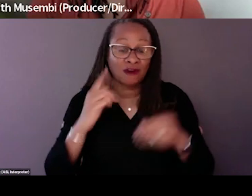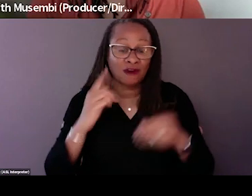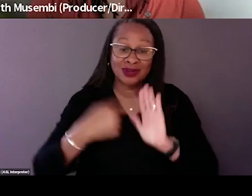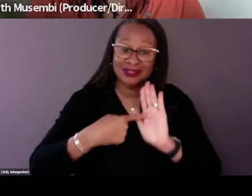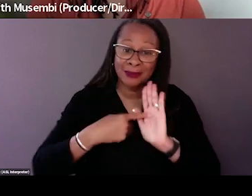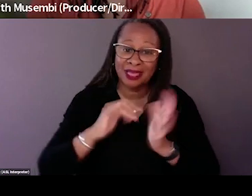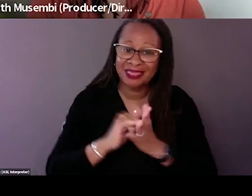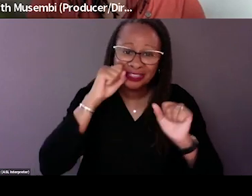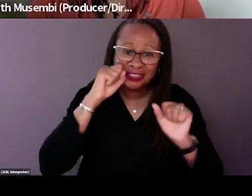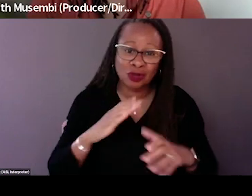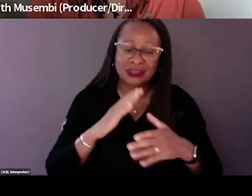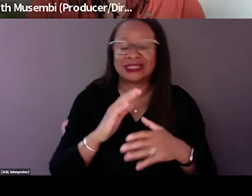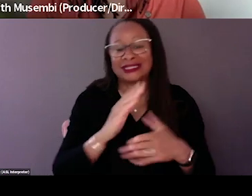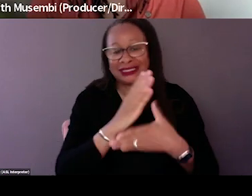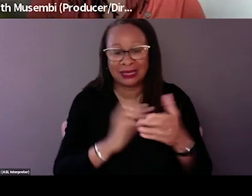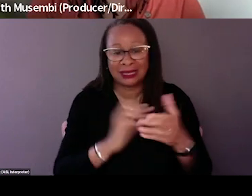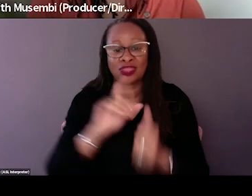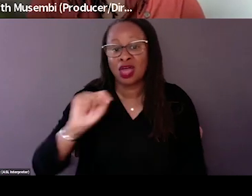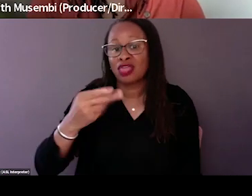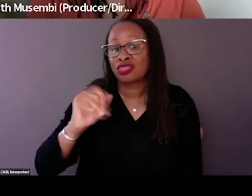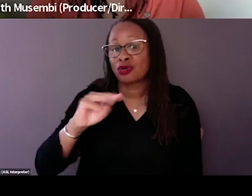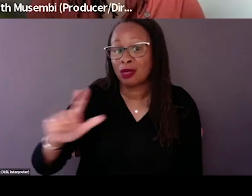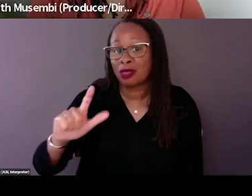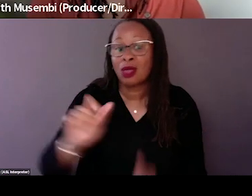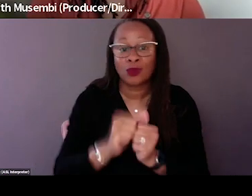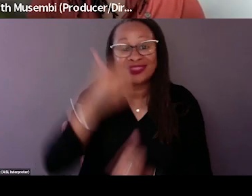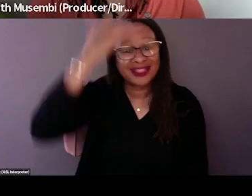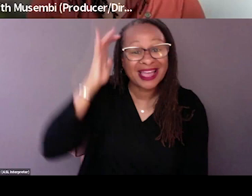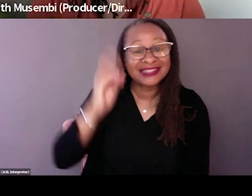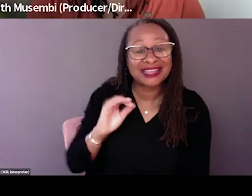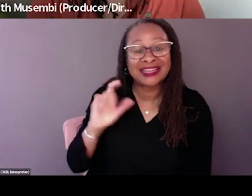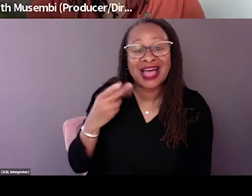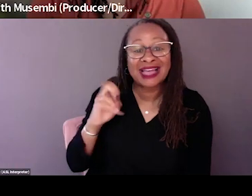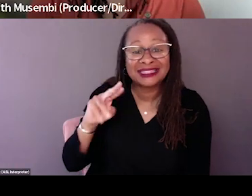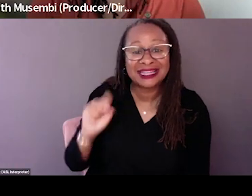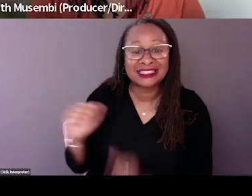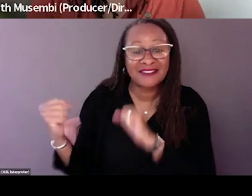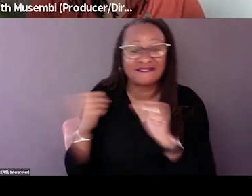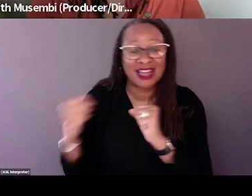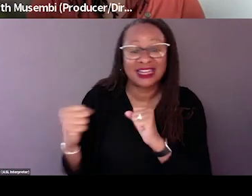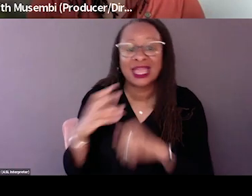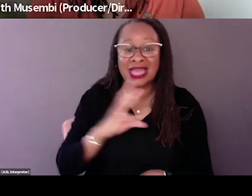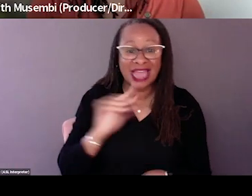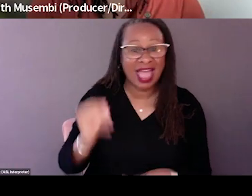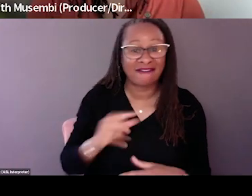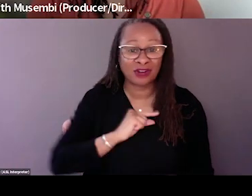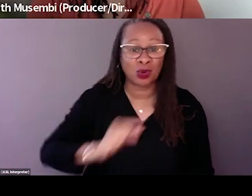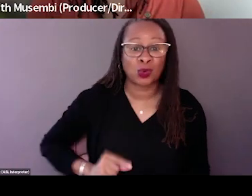scene with the thermal, with the lions and the hyenas battling it out in African Queens, where they're having that full on boxing